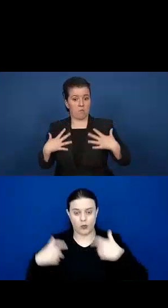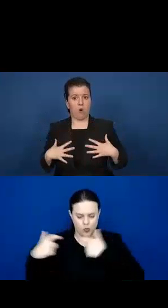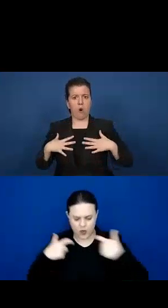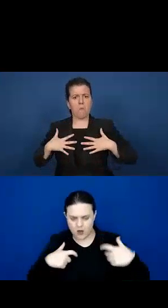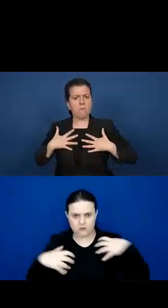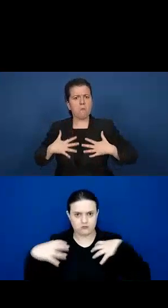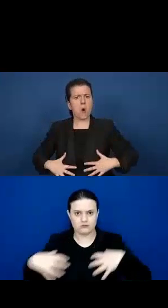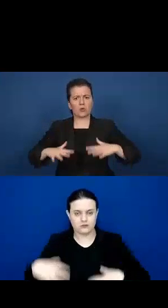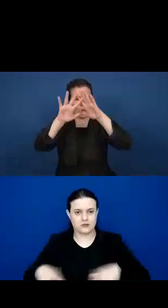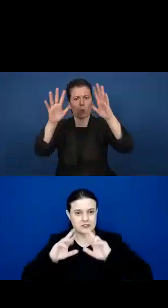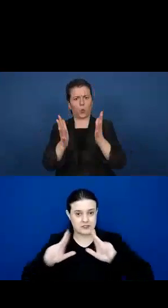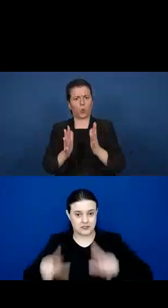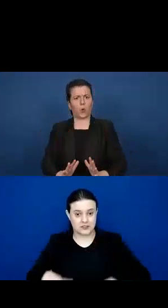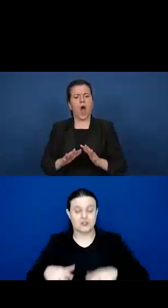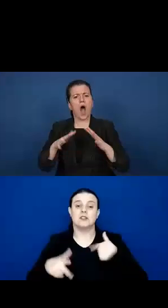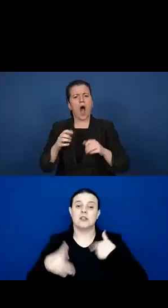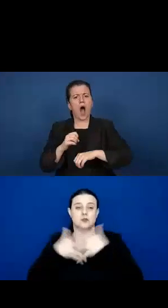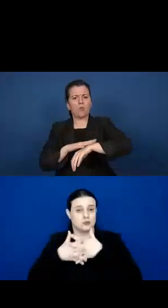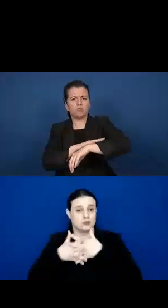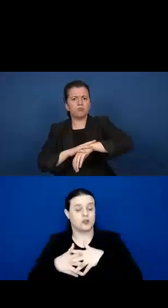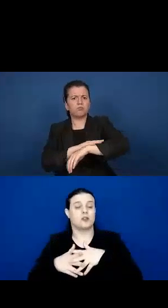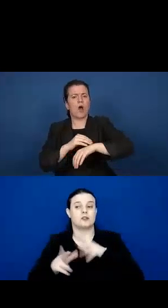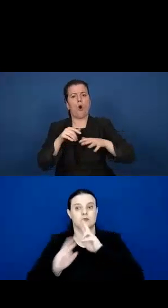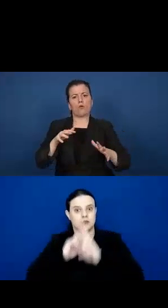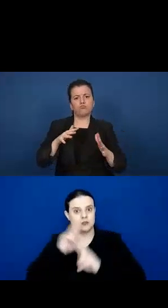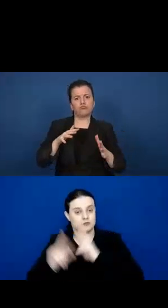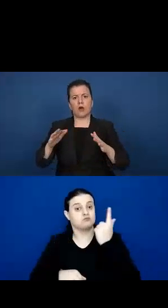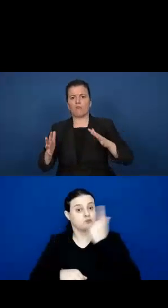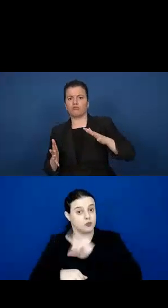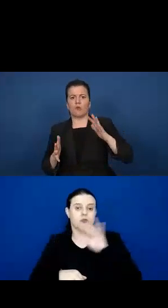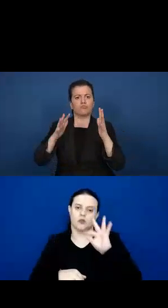more complex answers will become possible in the future.